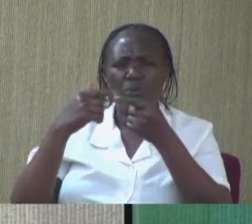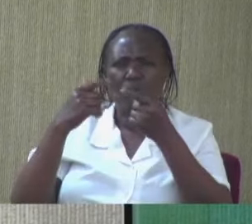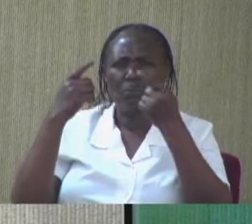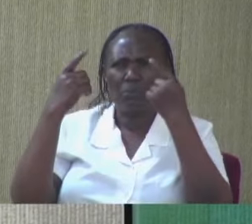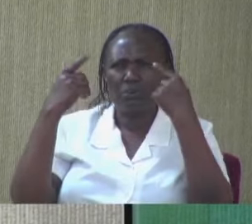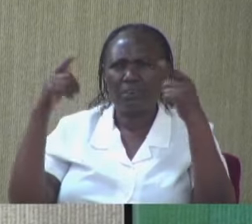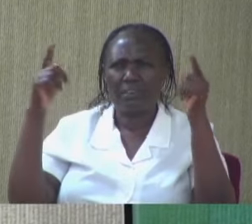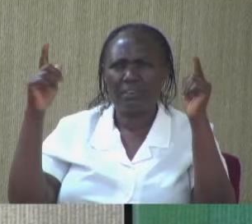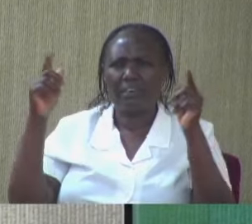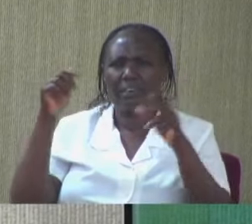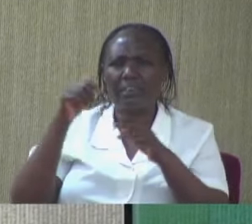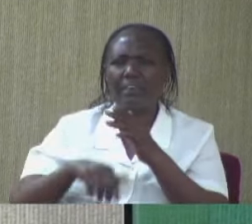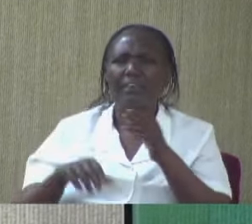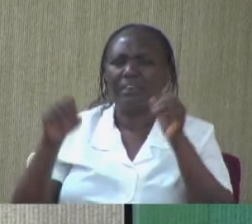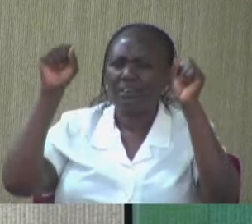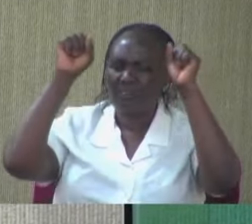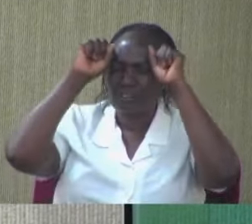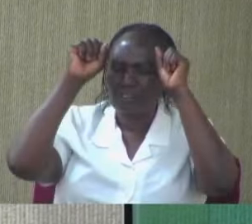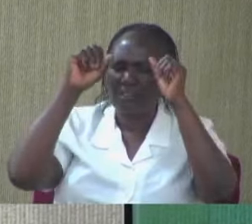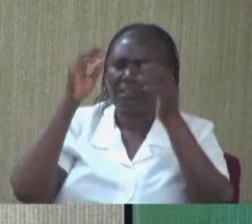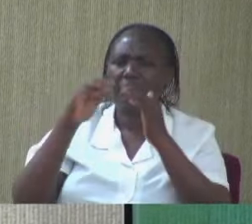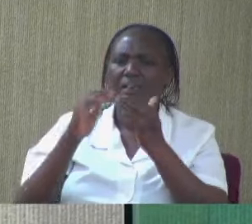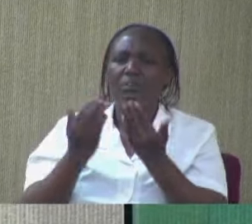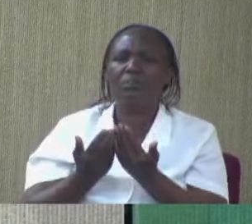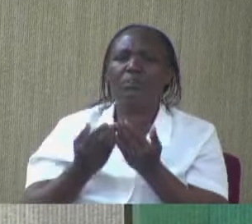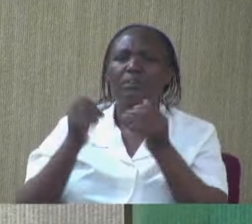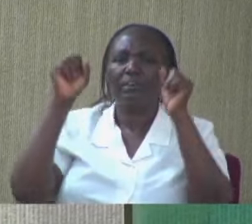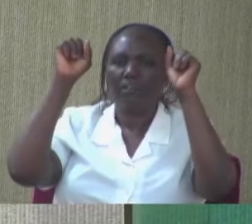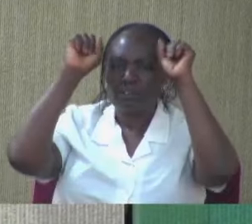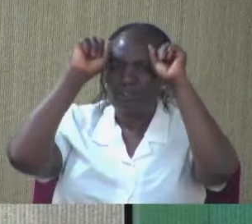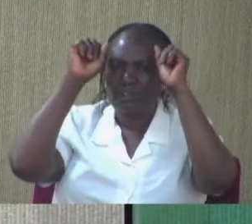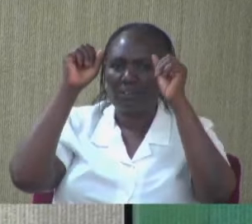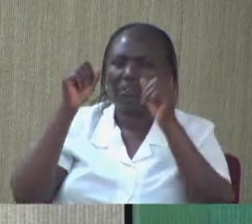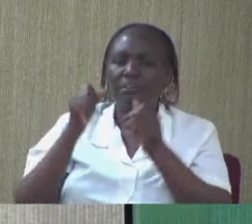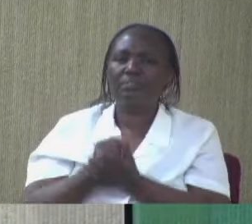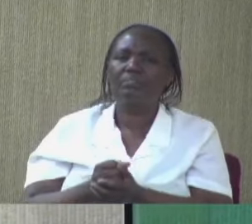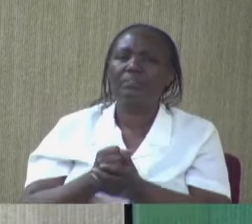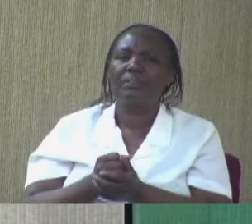education. Student teachers.